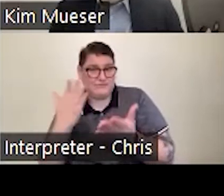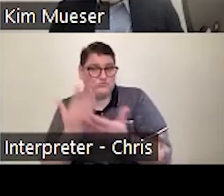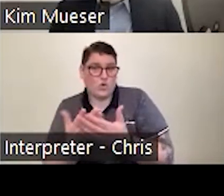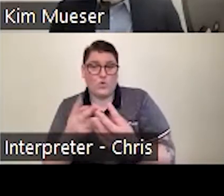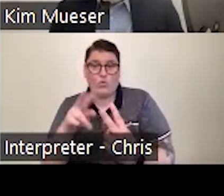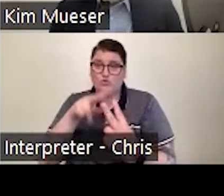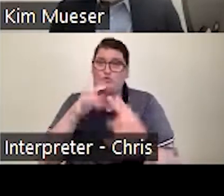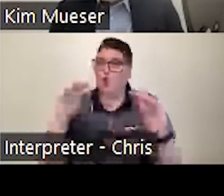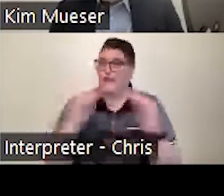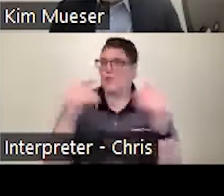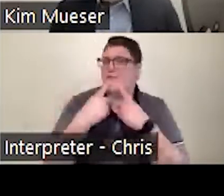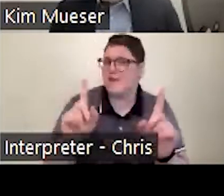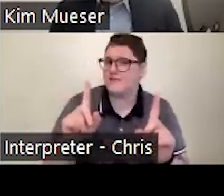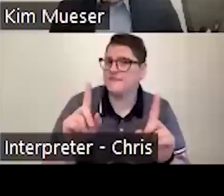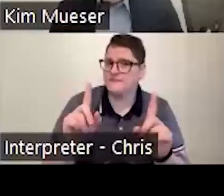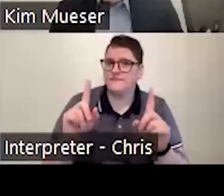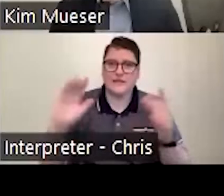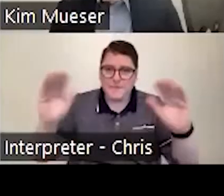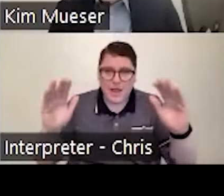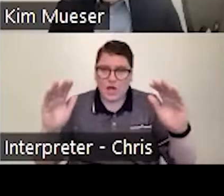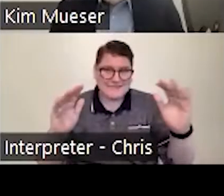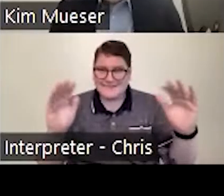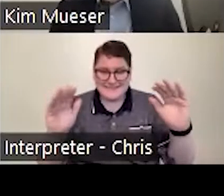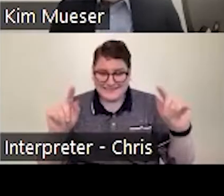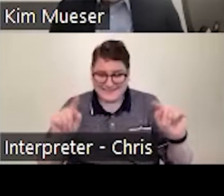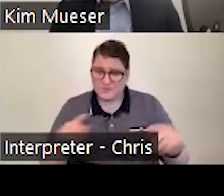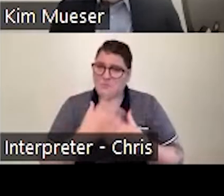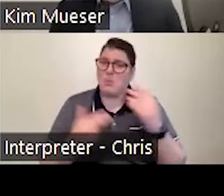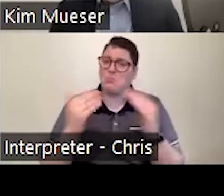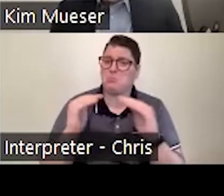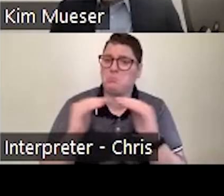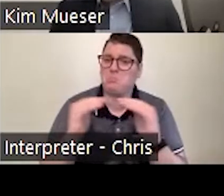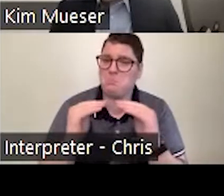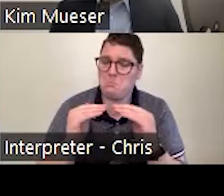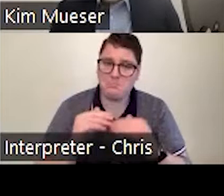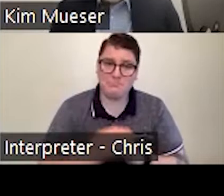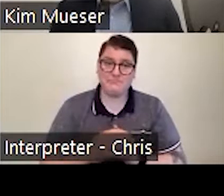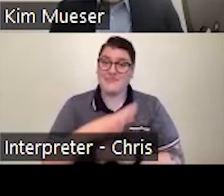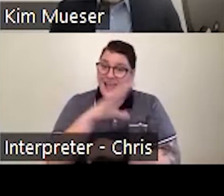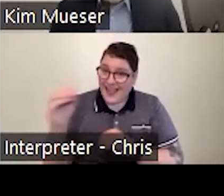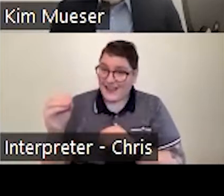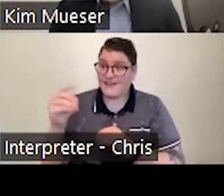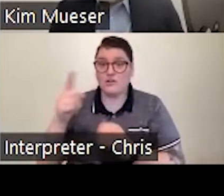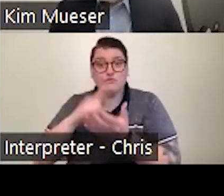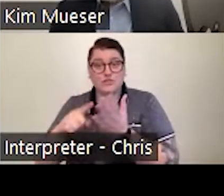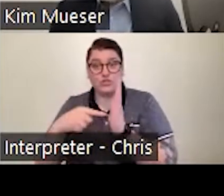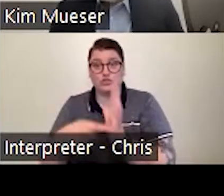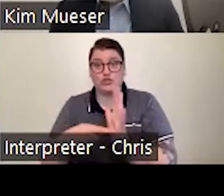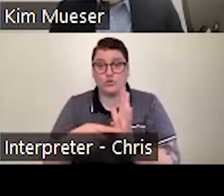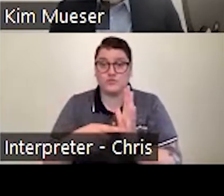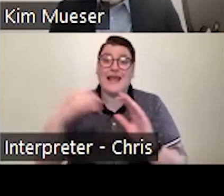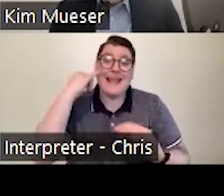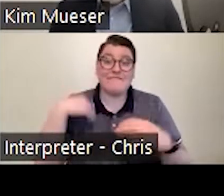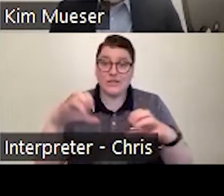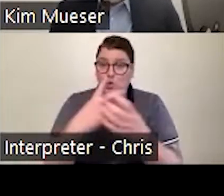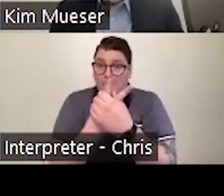effective in a number of head-to-head comparisons. And interestingly, it also shows that when the two are combined, they're not more effective than either